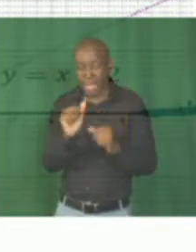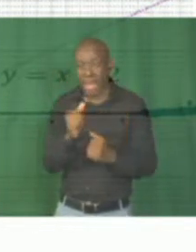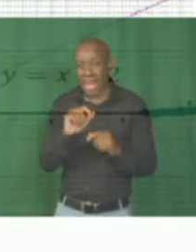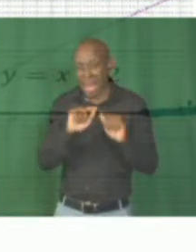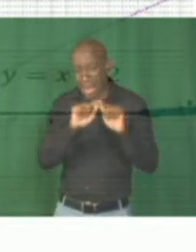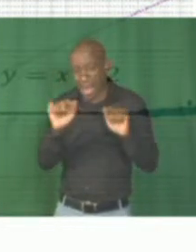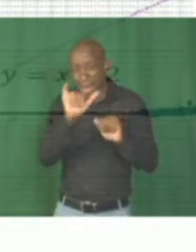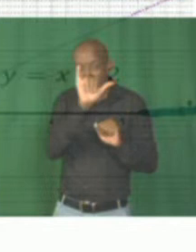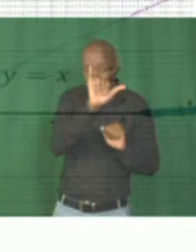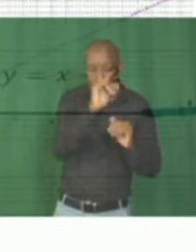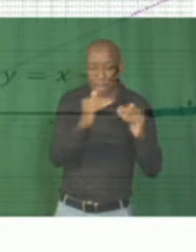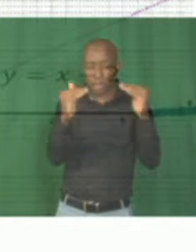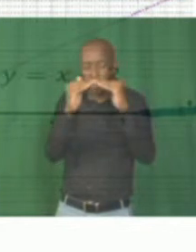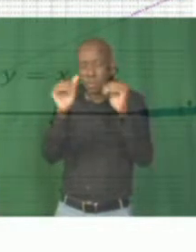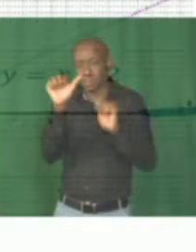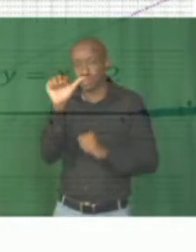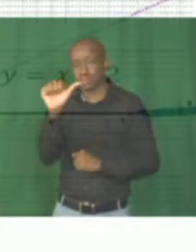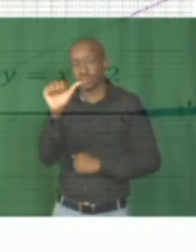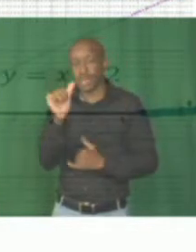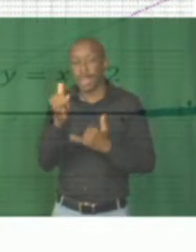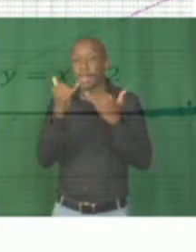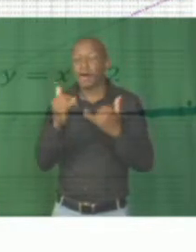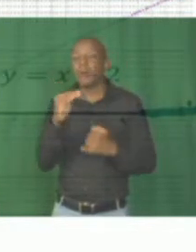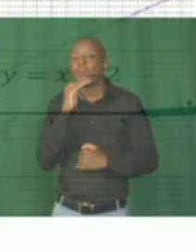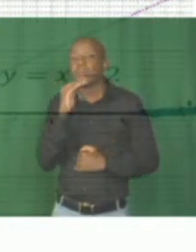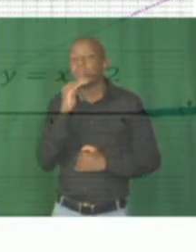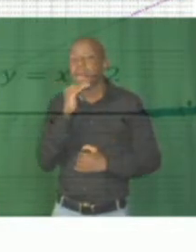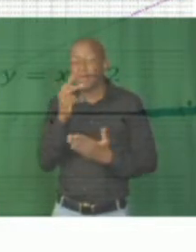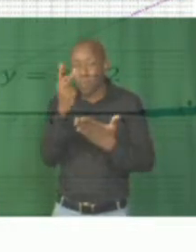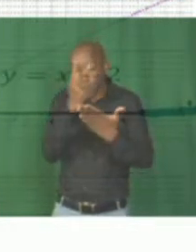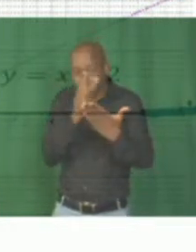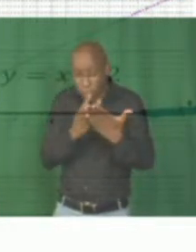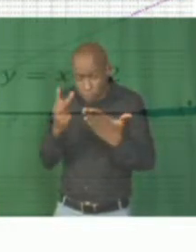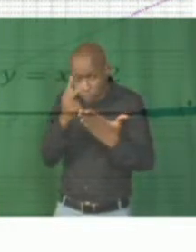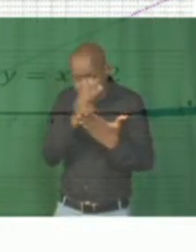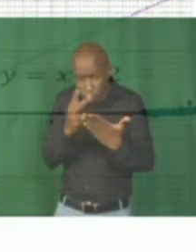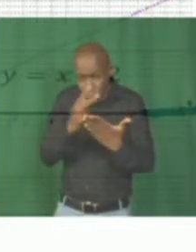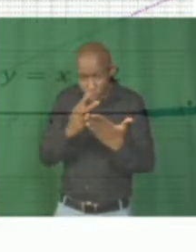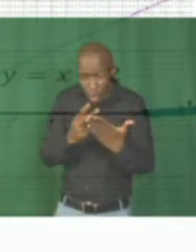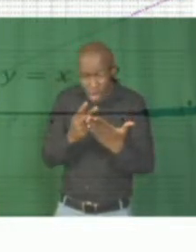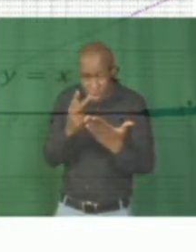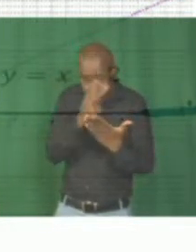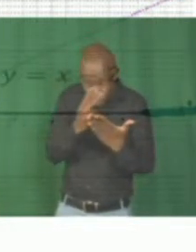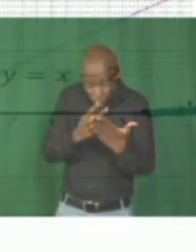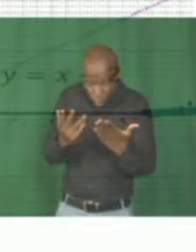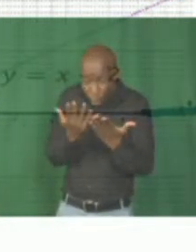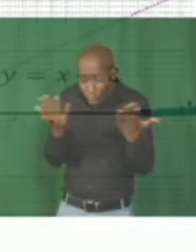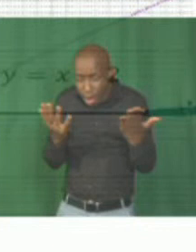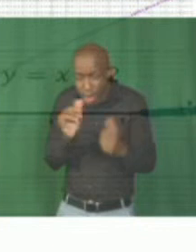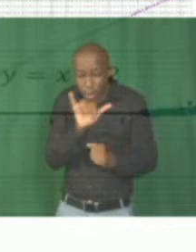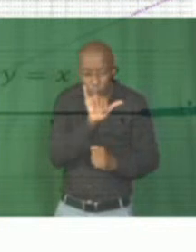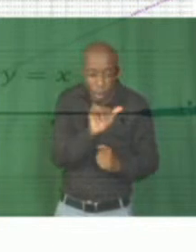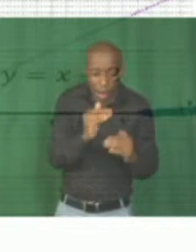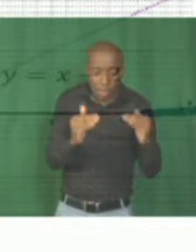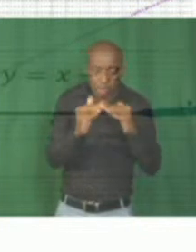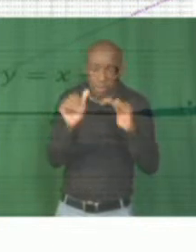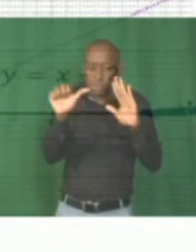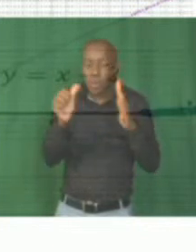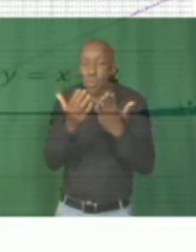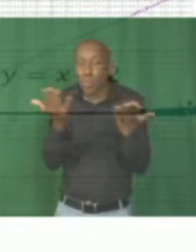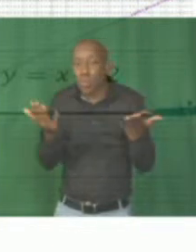y is equal to 6. It means therefore now in our graph now we need to draw the line y is equal to 6.